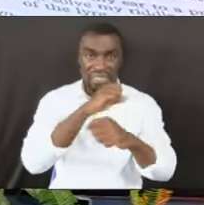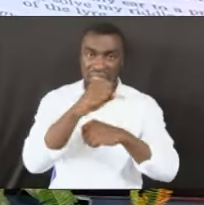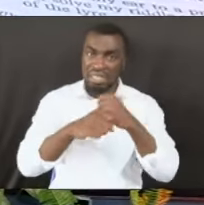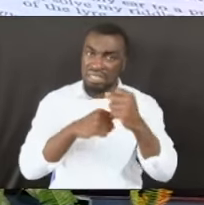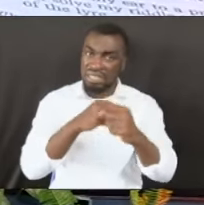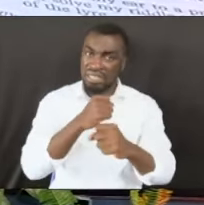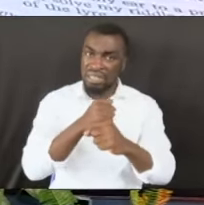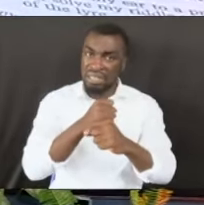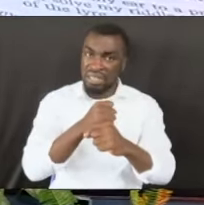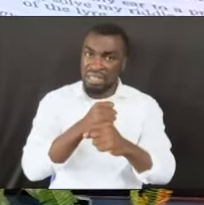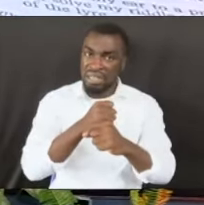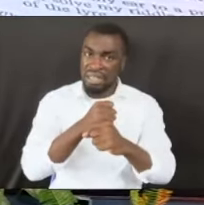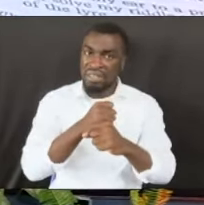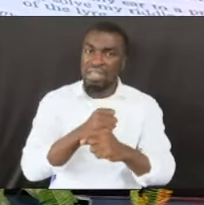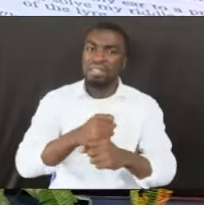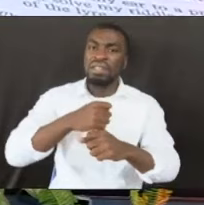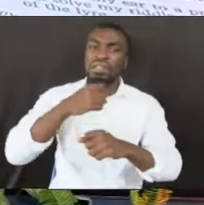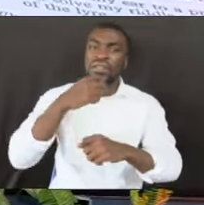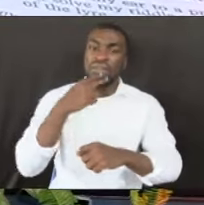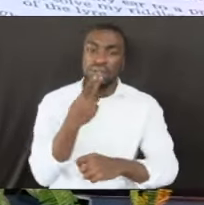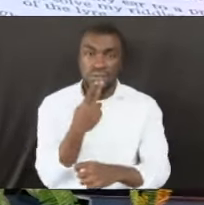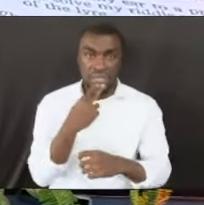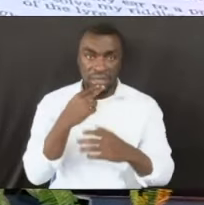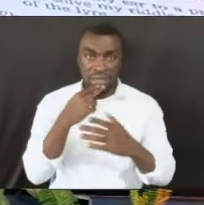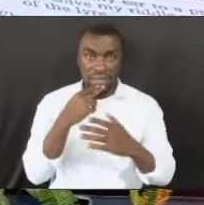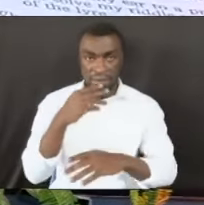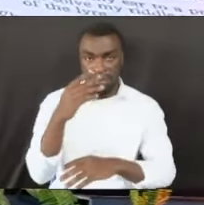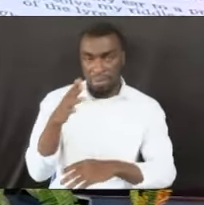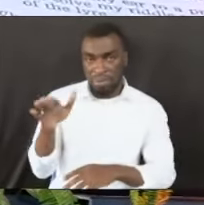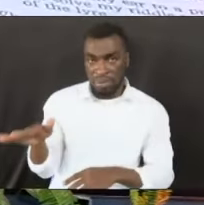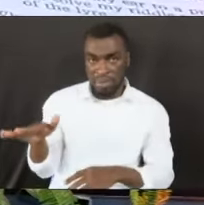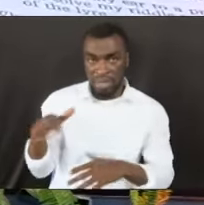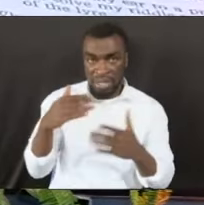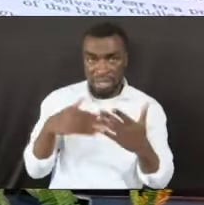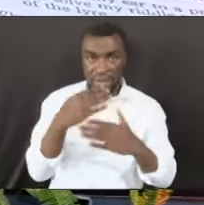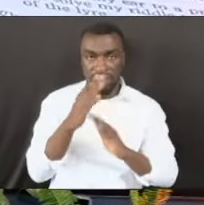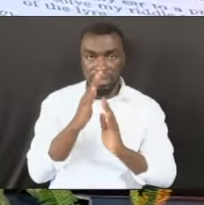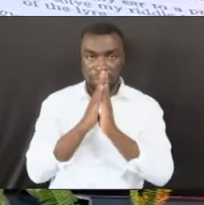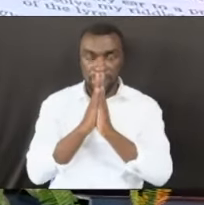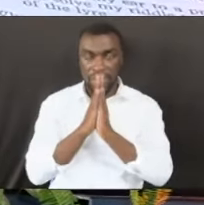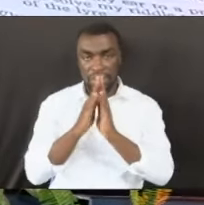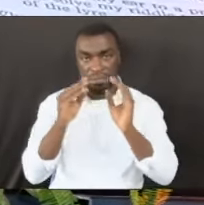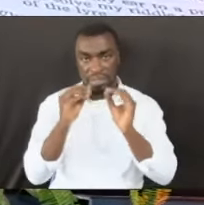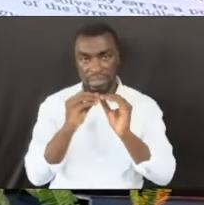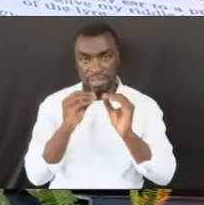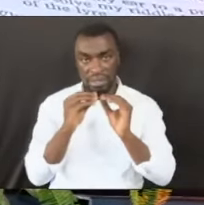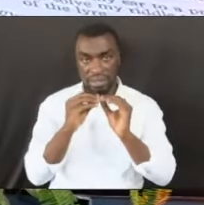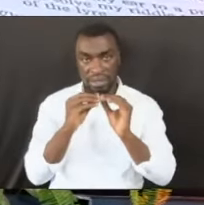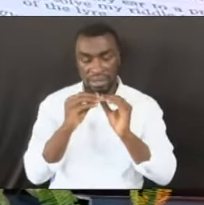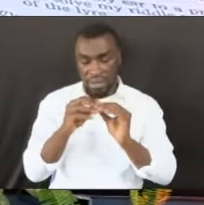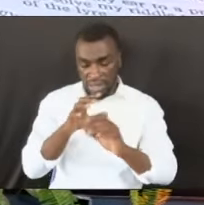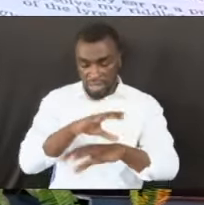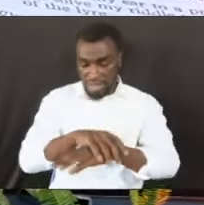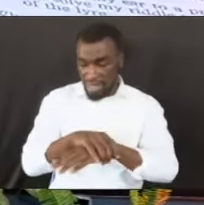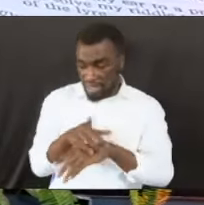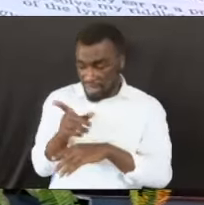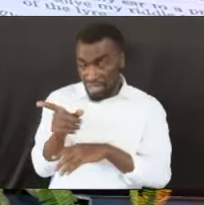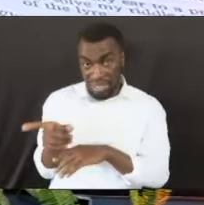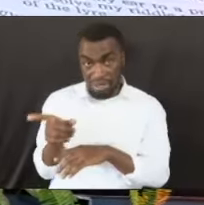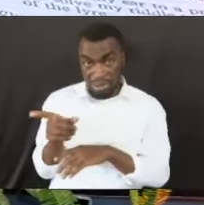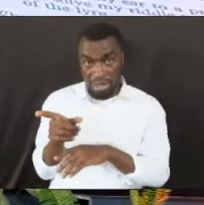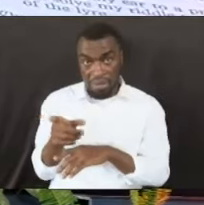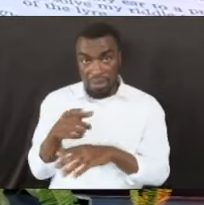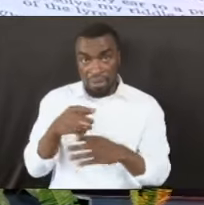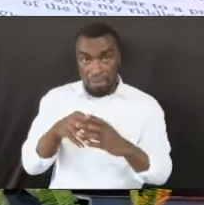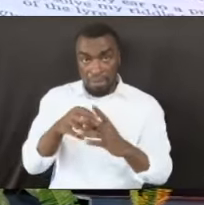that Tuesday morning, when she leaves the prayer meeting, he finds him out of the bed, staggering,